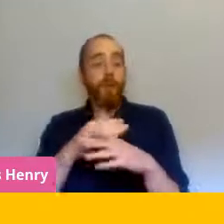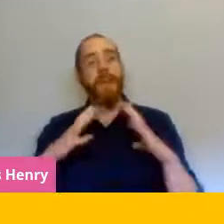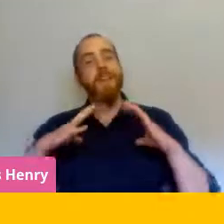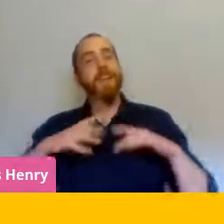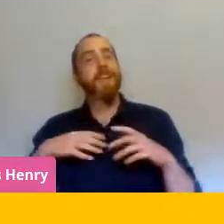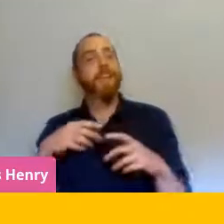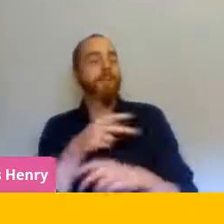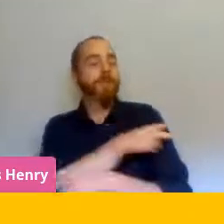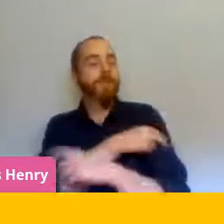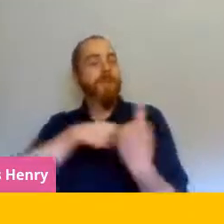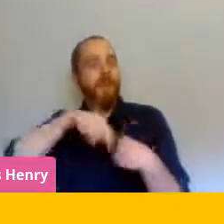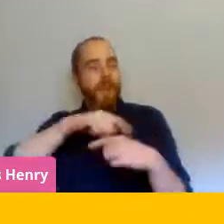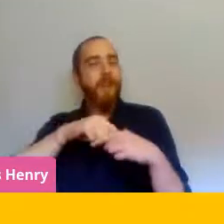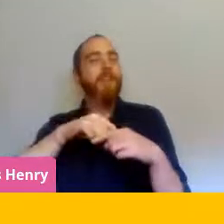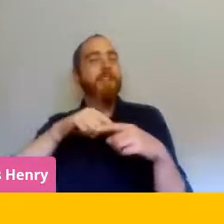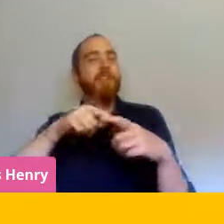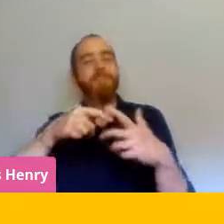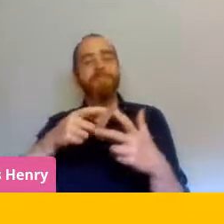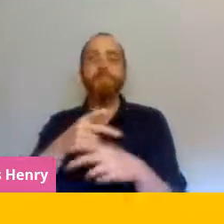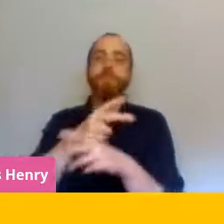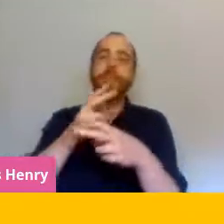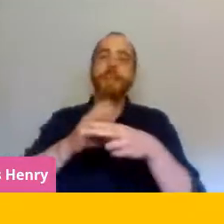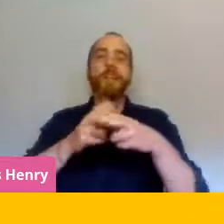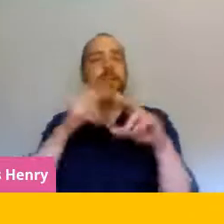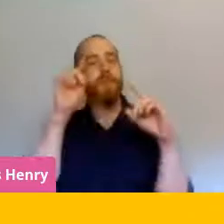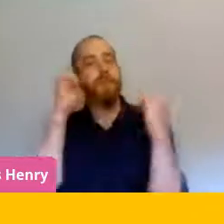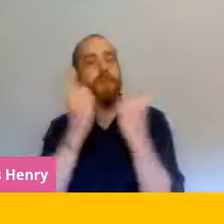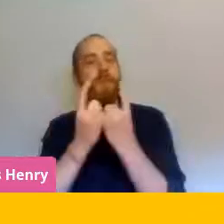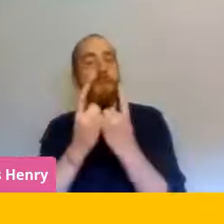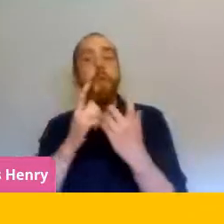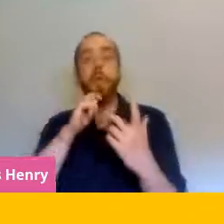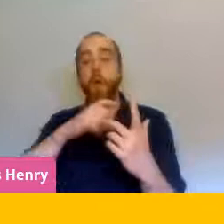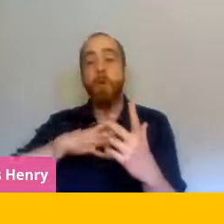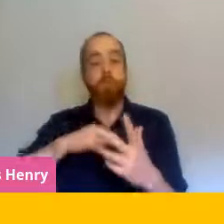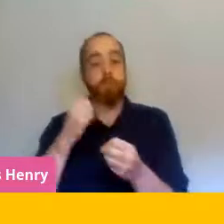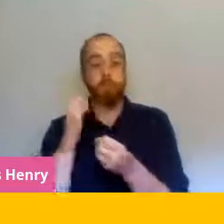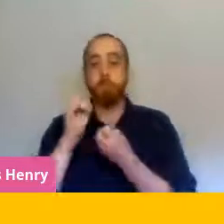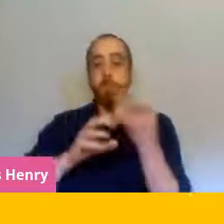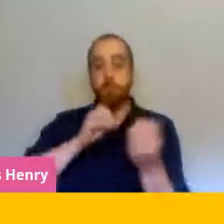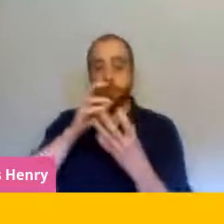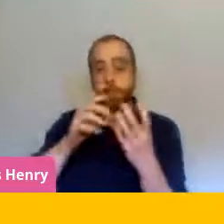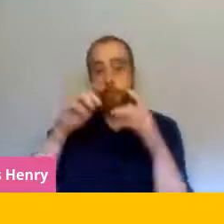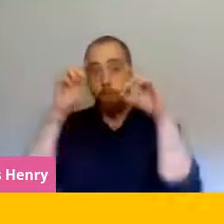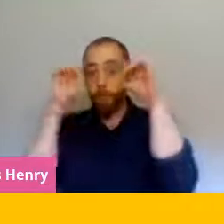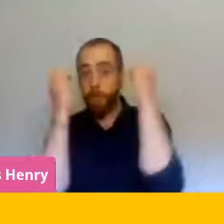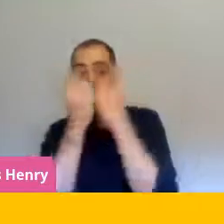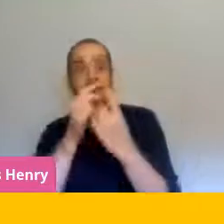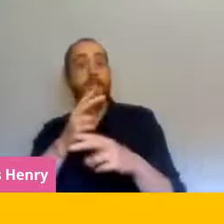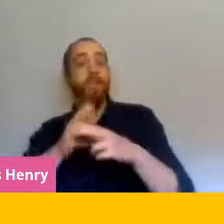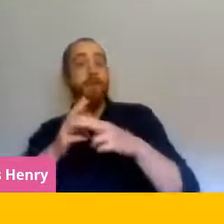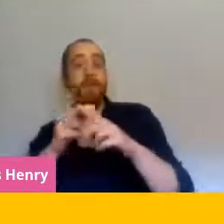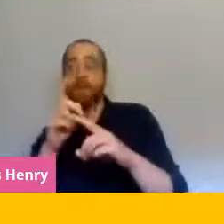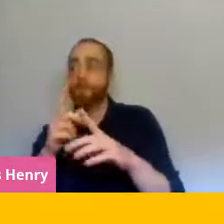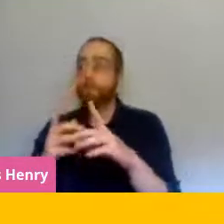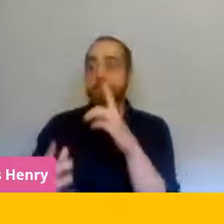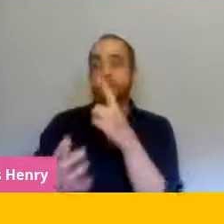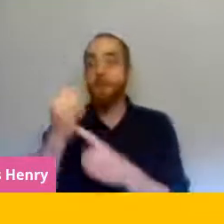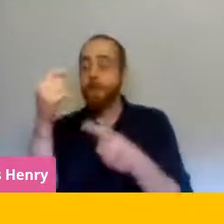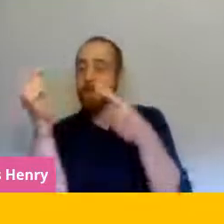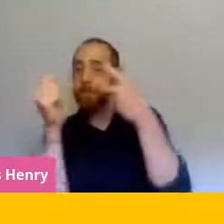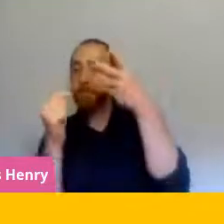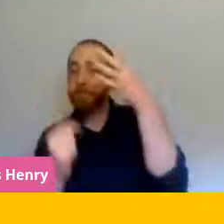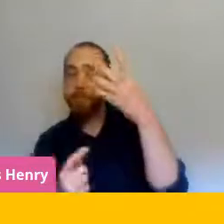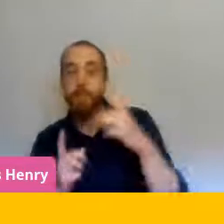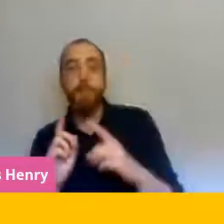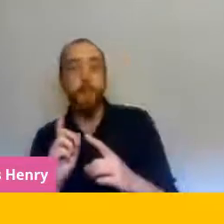UCU. First of all, I'm going to speak quickly about what we have been able to achieve at Sheffield so far in response to the crisis, and about our